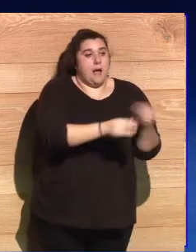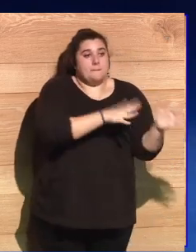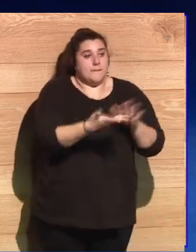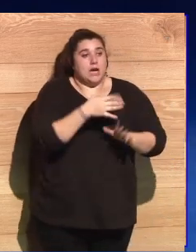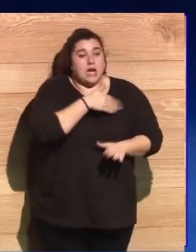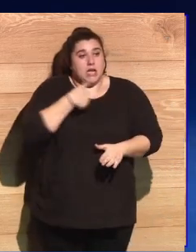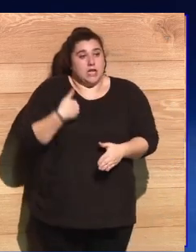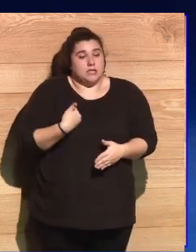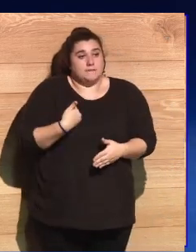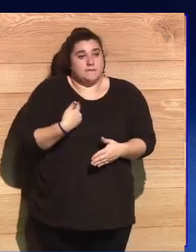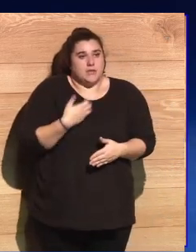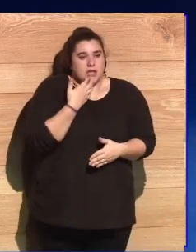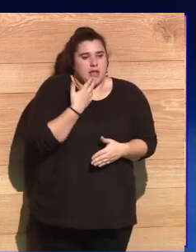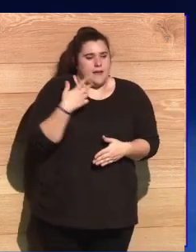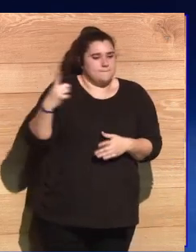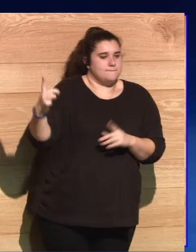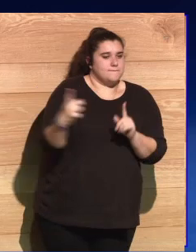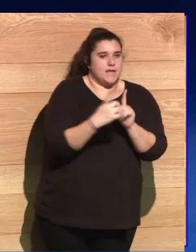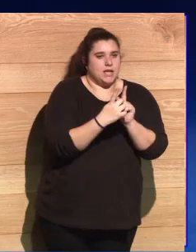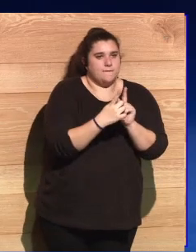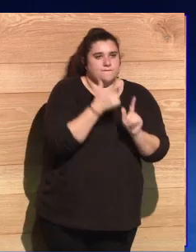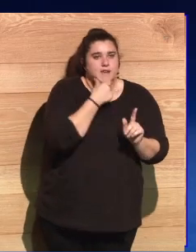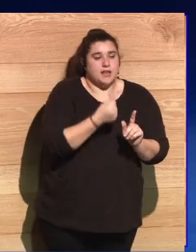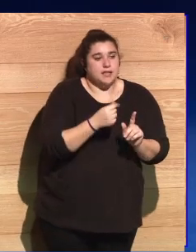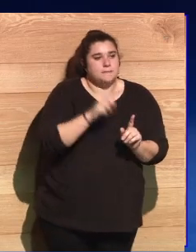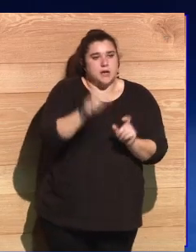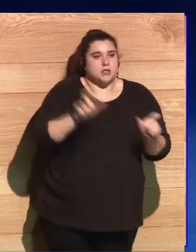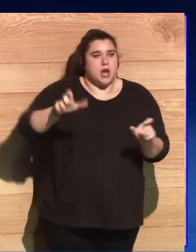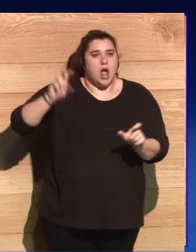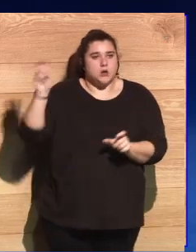So a few months back, he sent copies of the book to a bunch of other